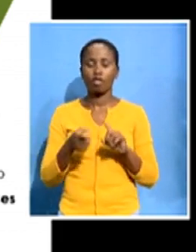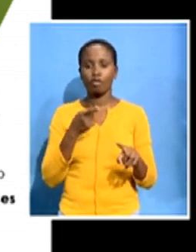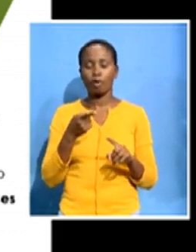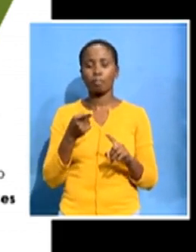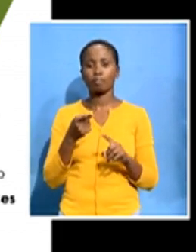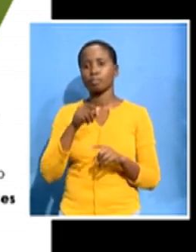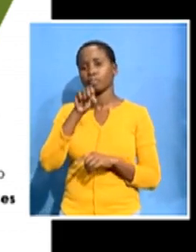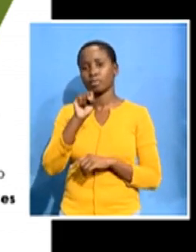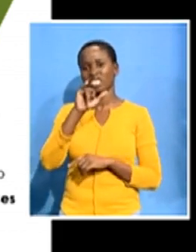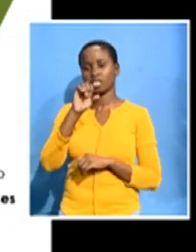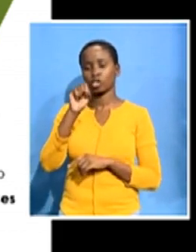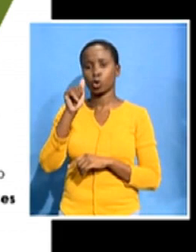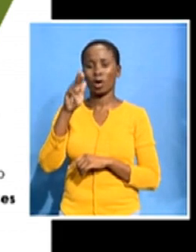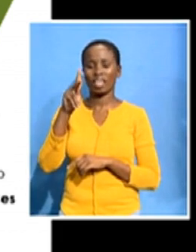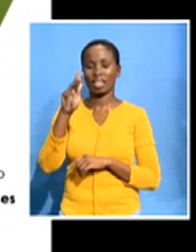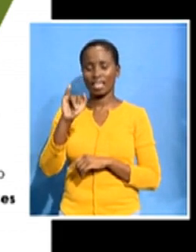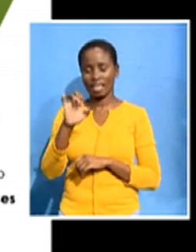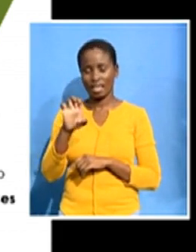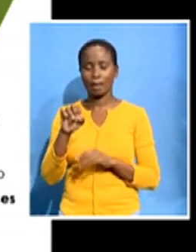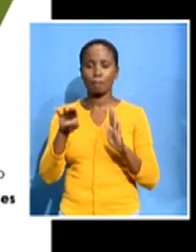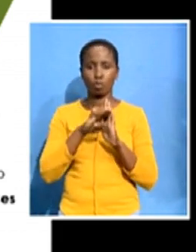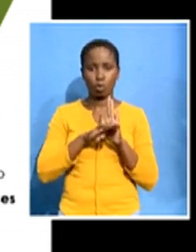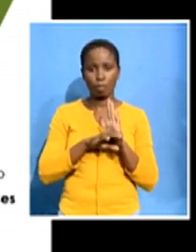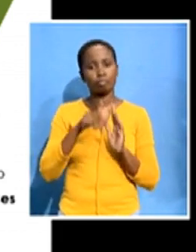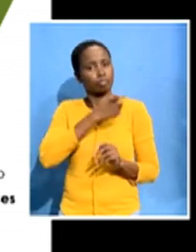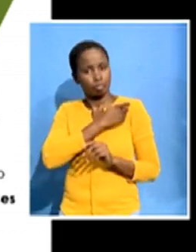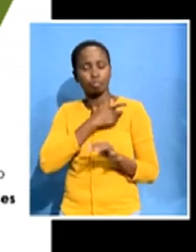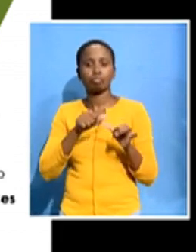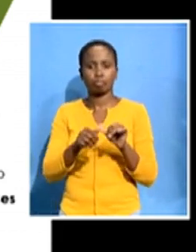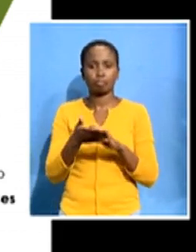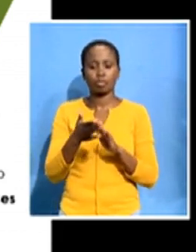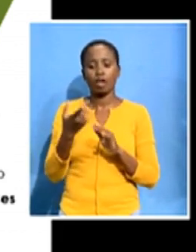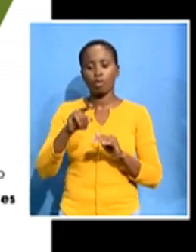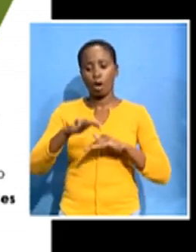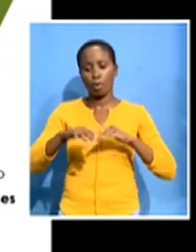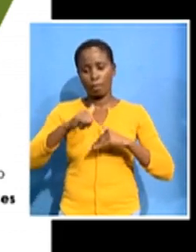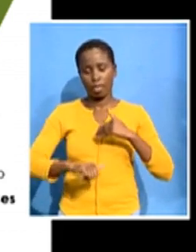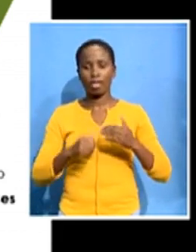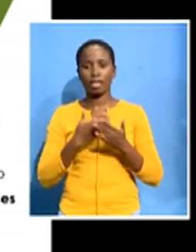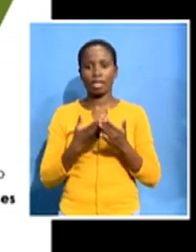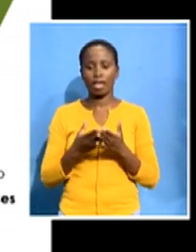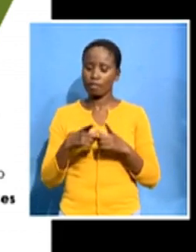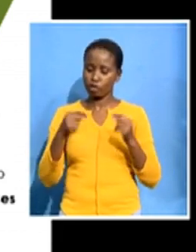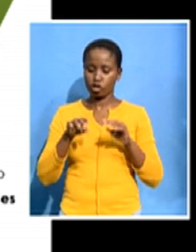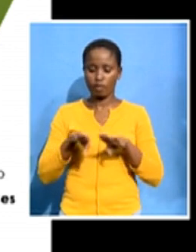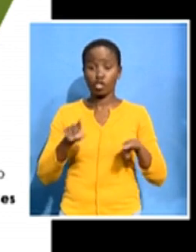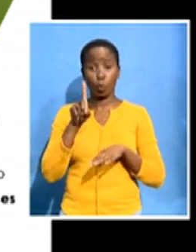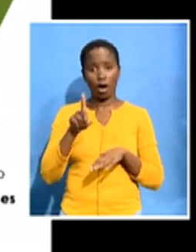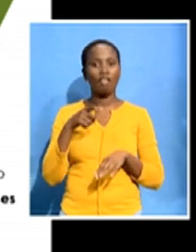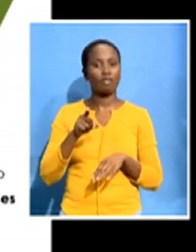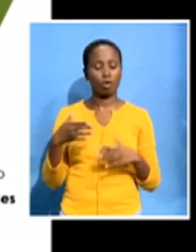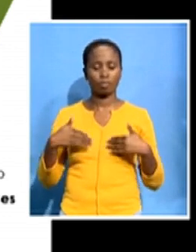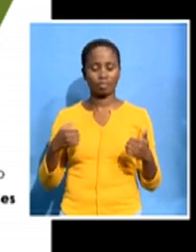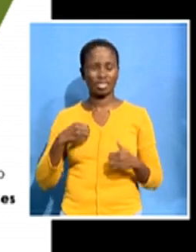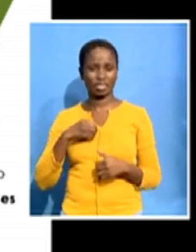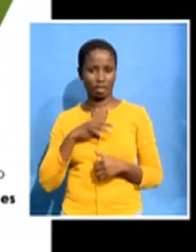to scale up vaccination during April to complete phase 1 vaccination for healthcare workers with the expected arrival of the Pfizer